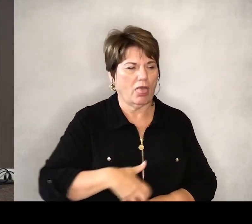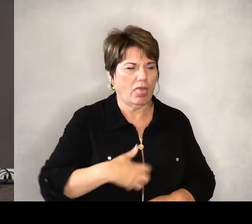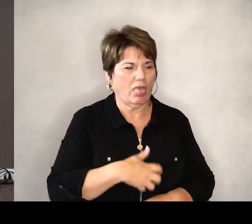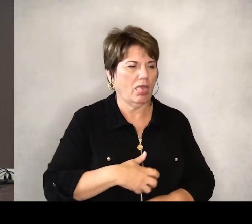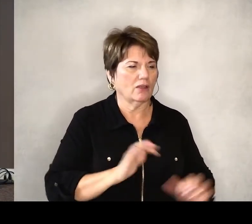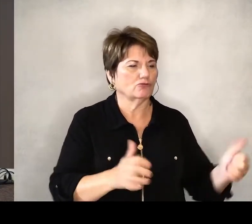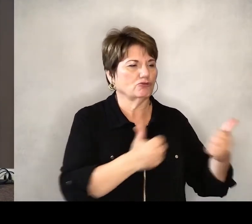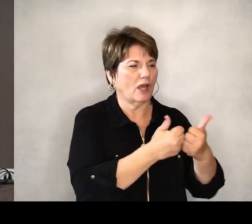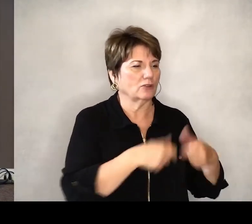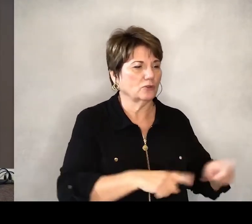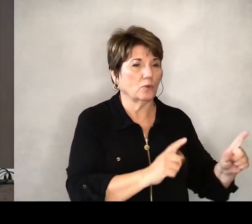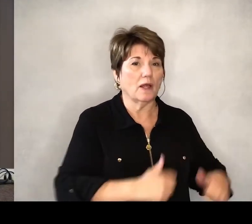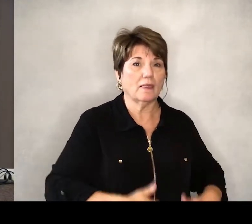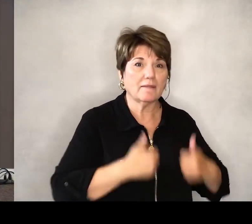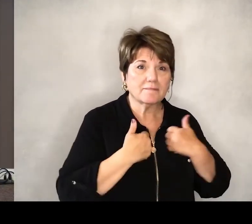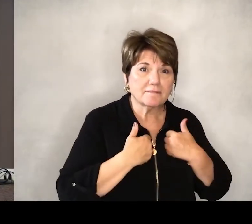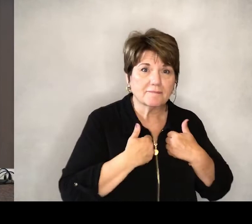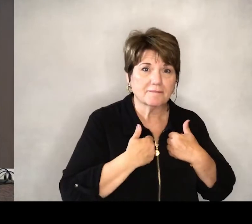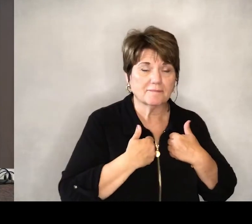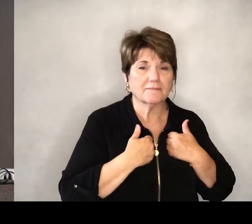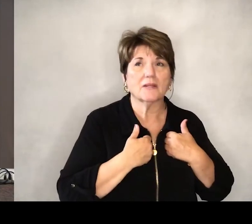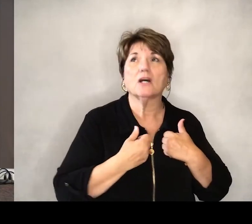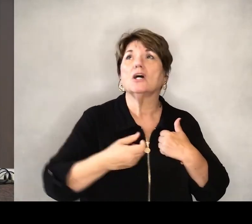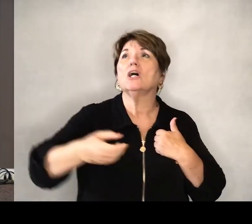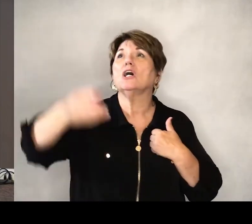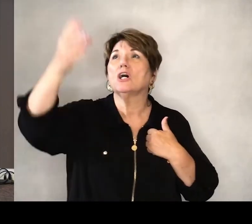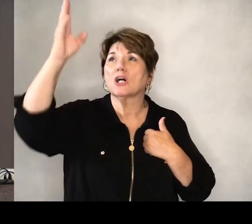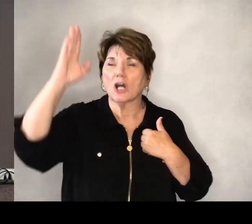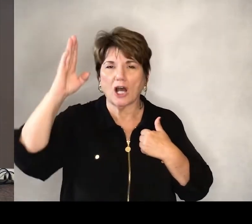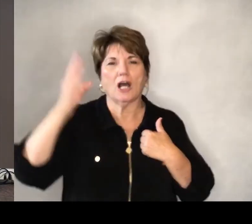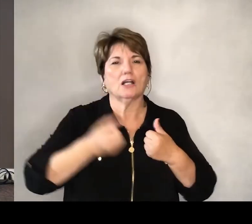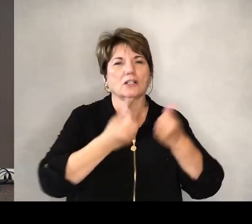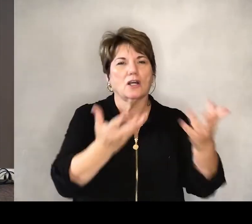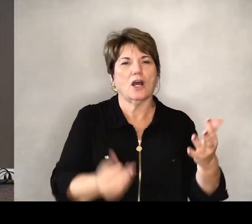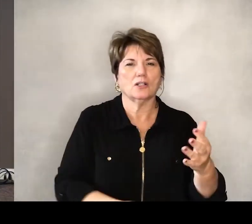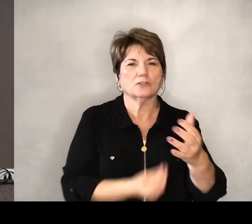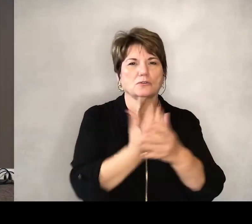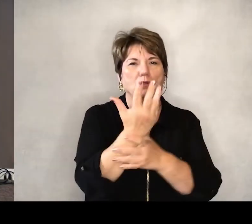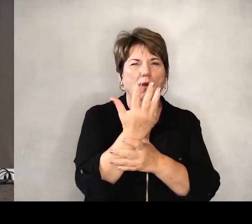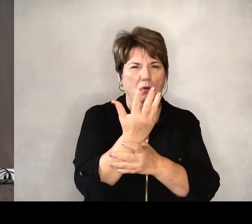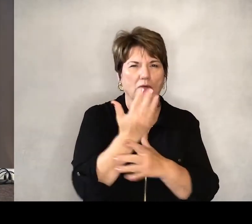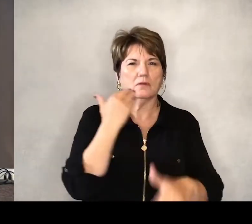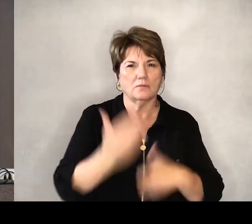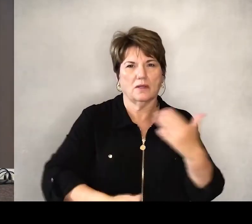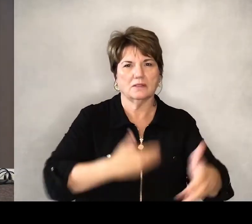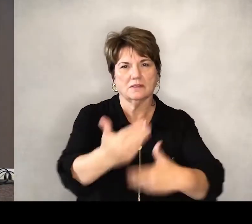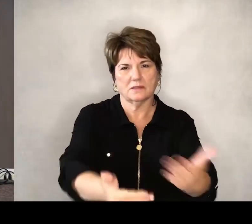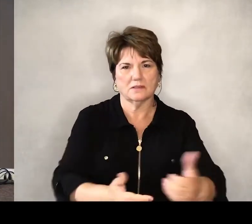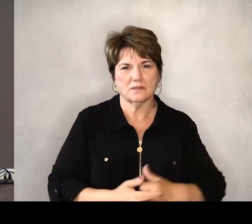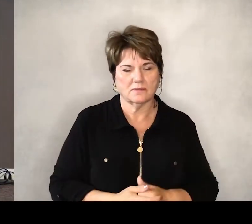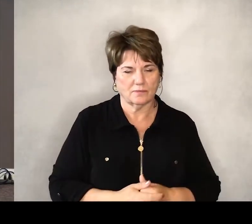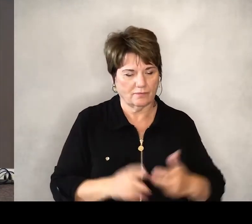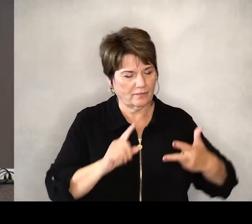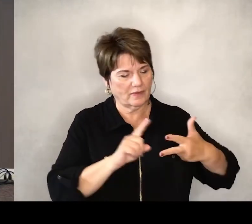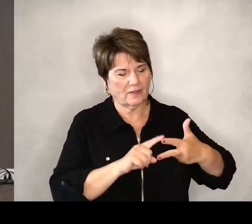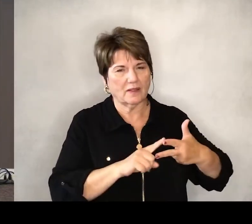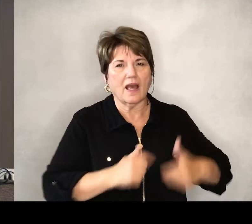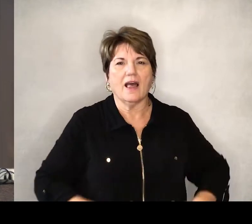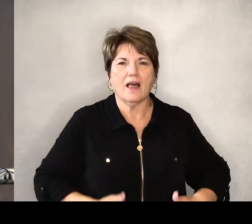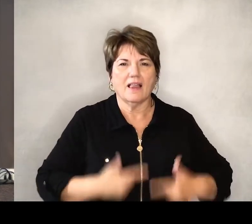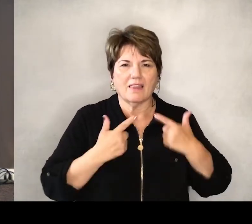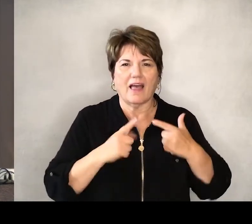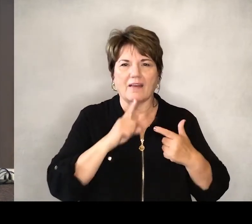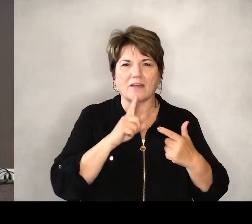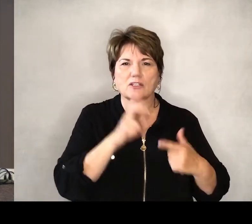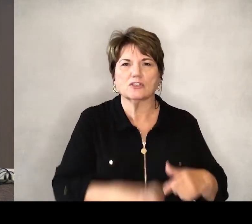of life. They are God's growth engine. Second, life is a journey, not